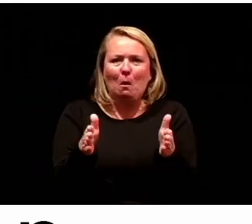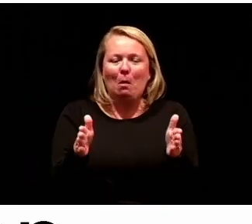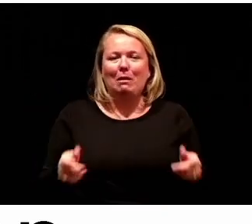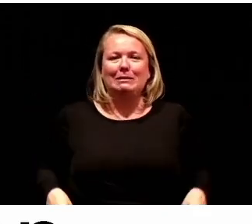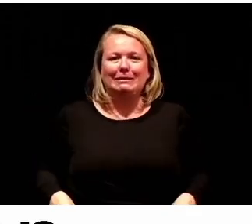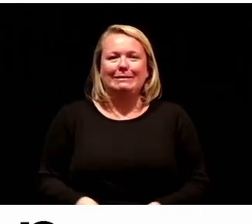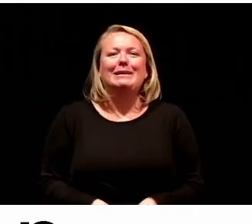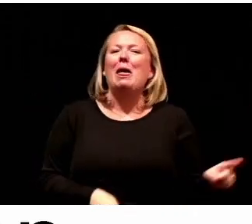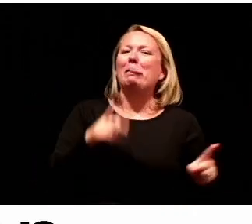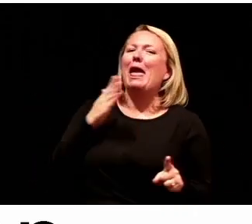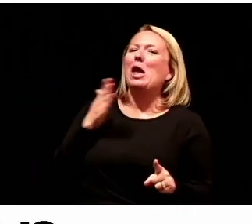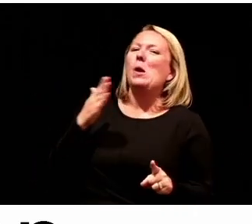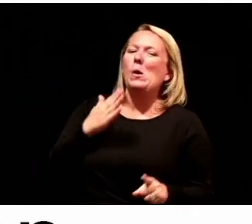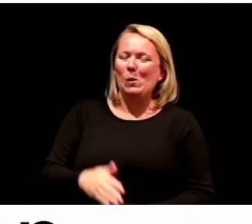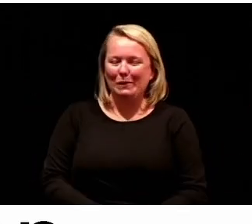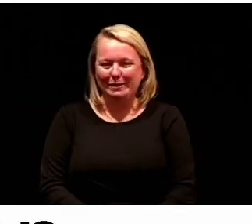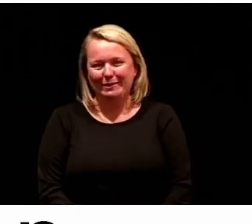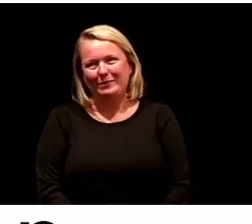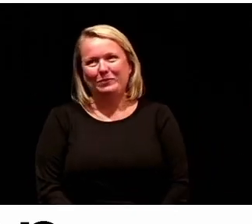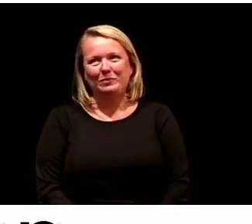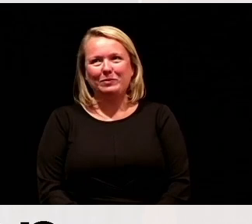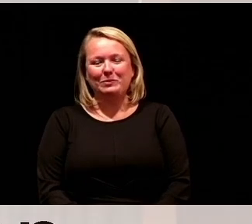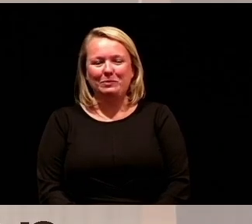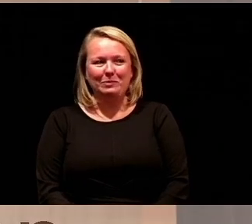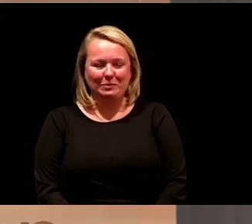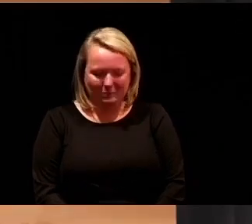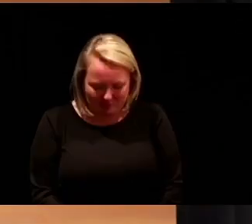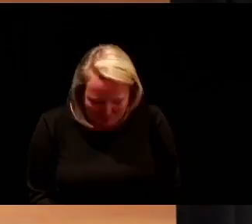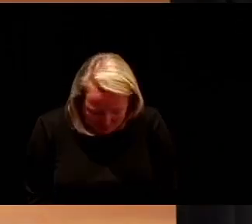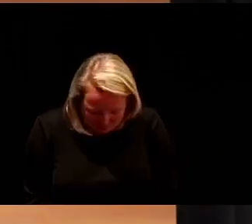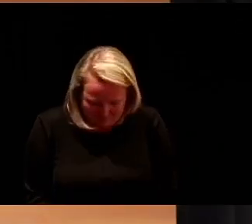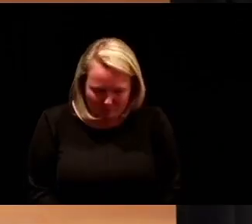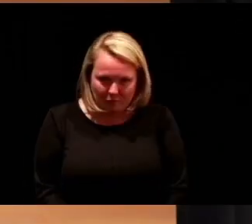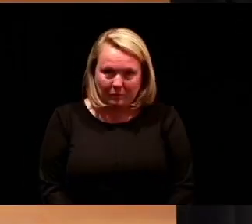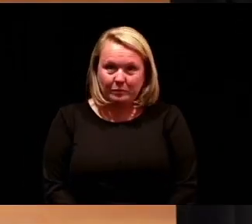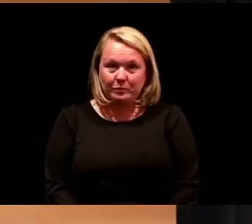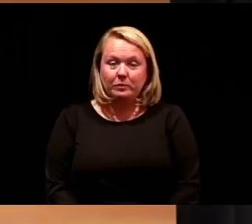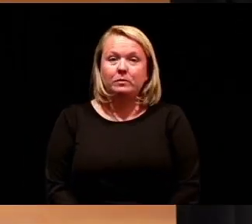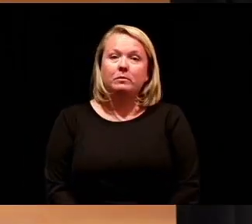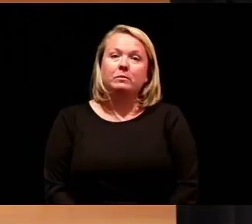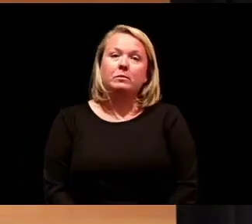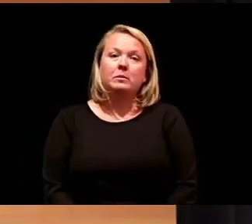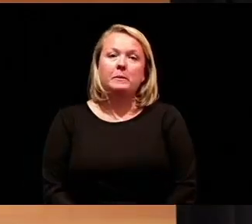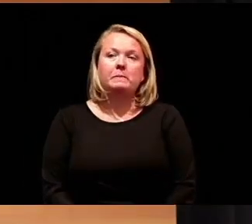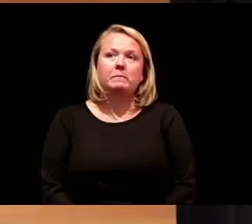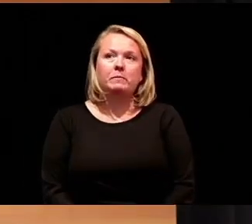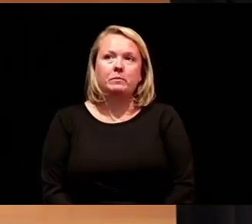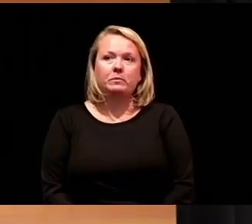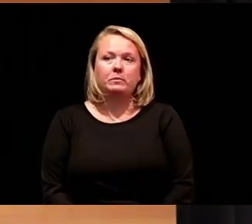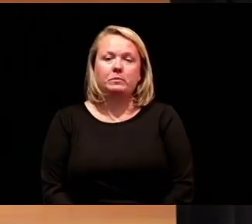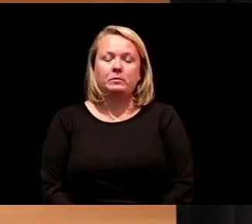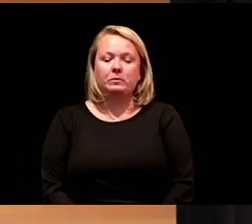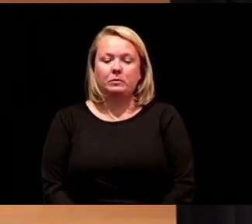More? It's it's good to see all of you. It's wonderful to be here. This is actually the first